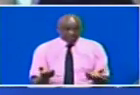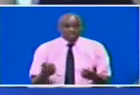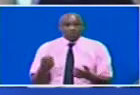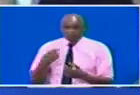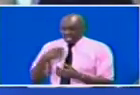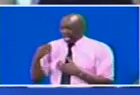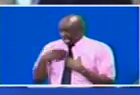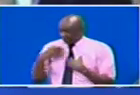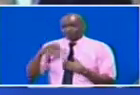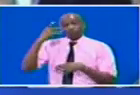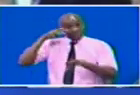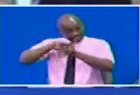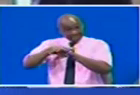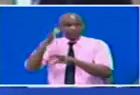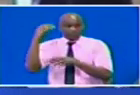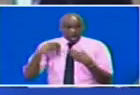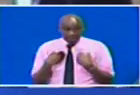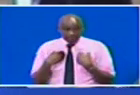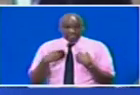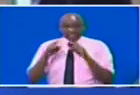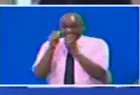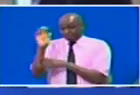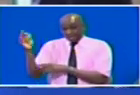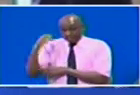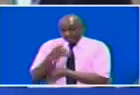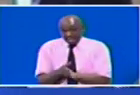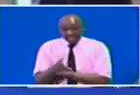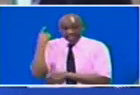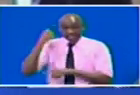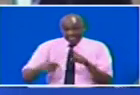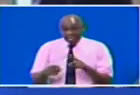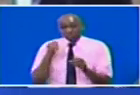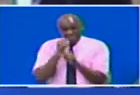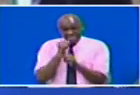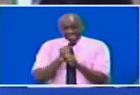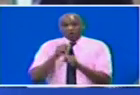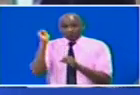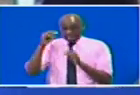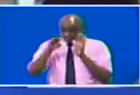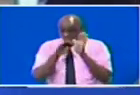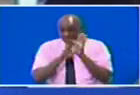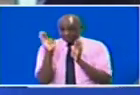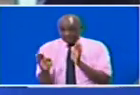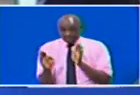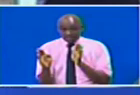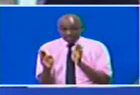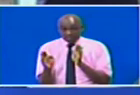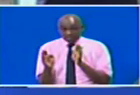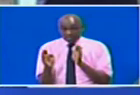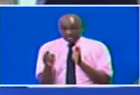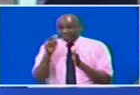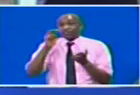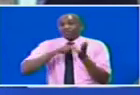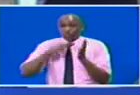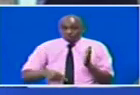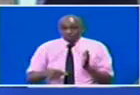integrated nuclear infrastructure review. The IAEA team was here late last year, and they did a review of Kenya's program. And what that means now,